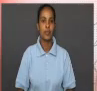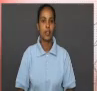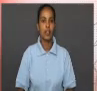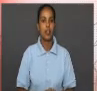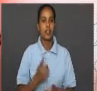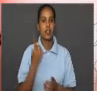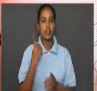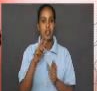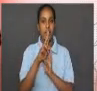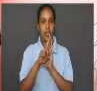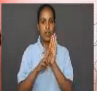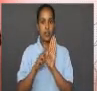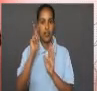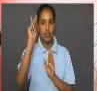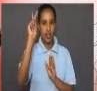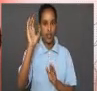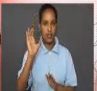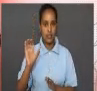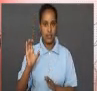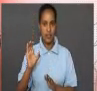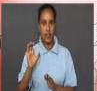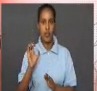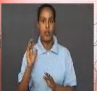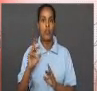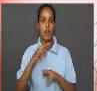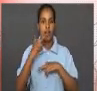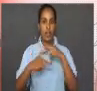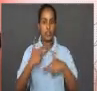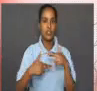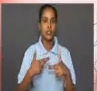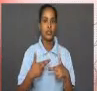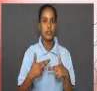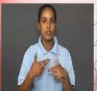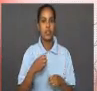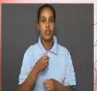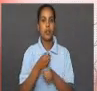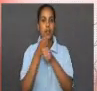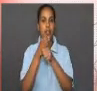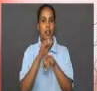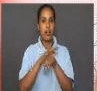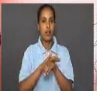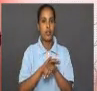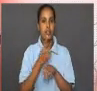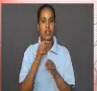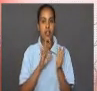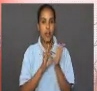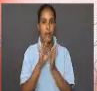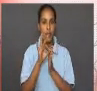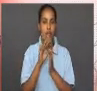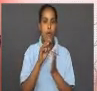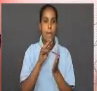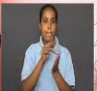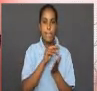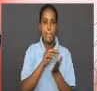The unit of Kc of a reaction depends upon the number of